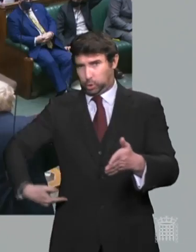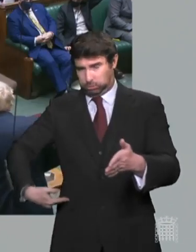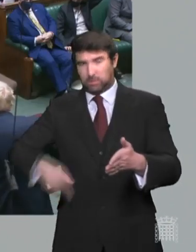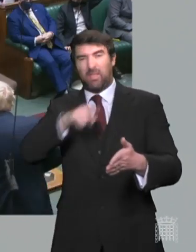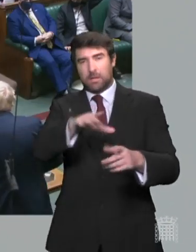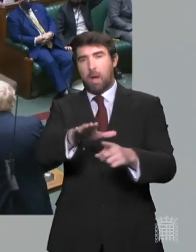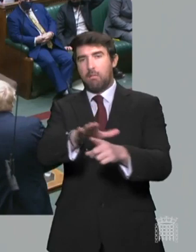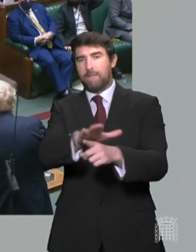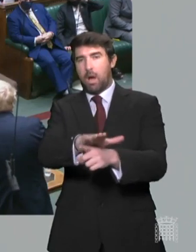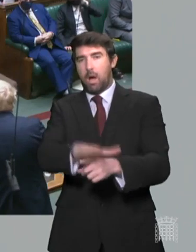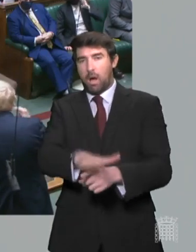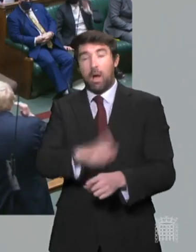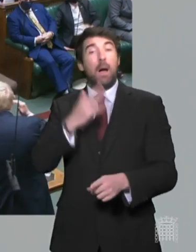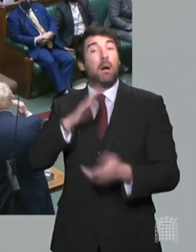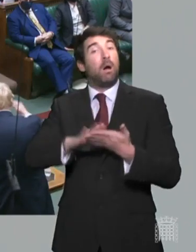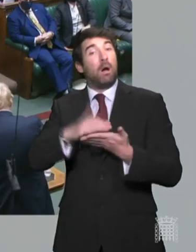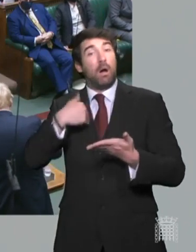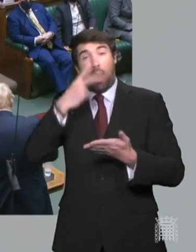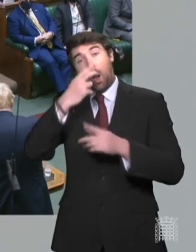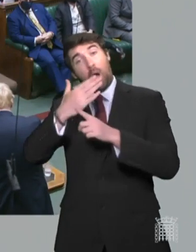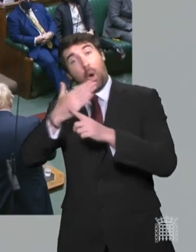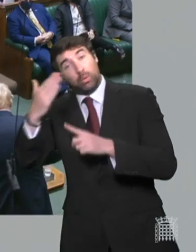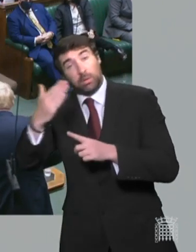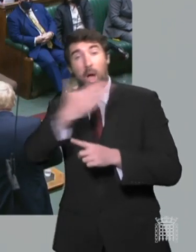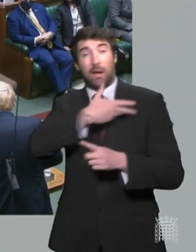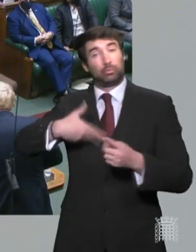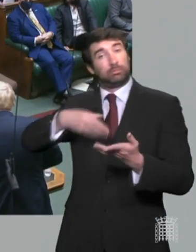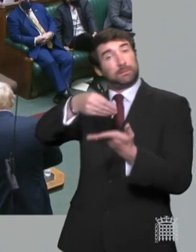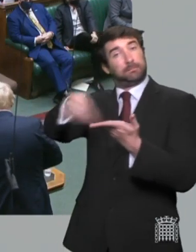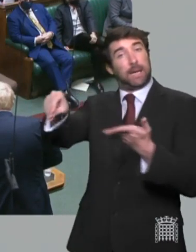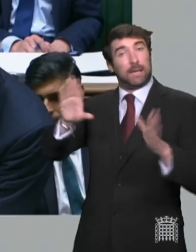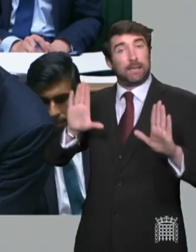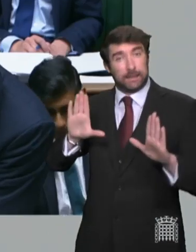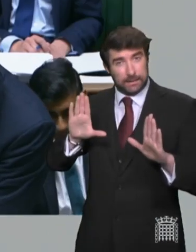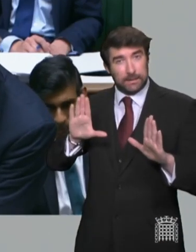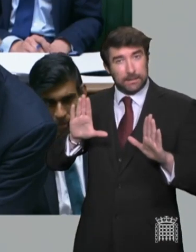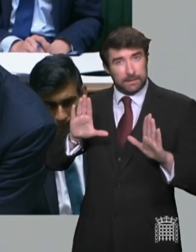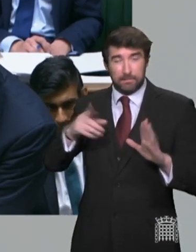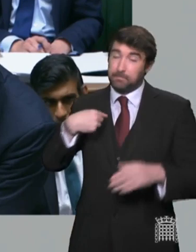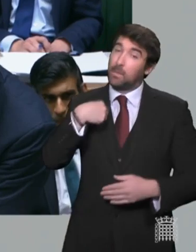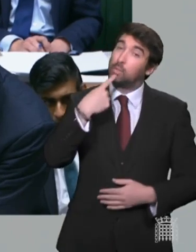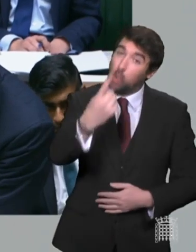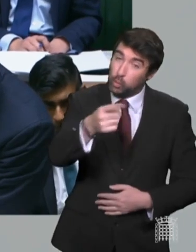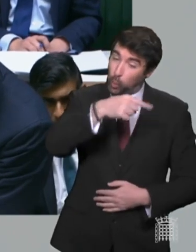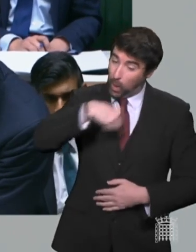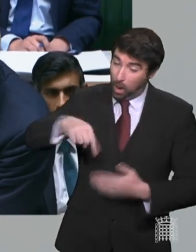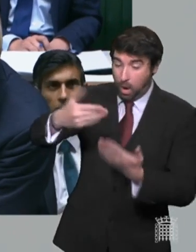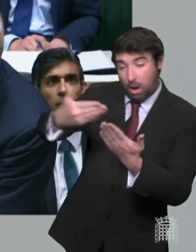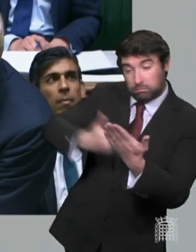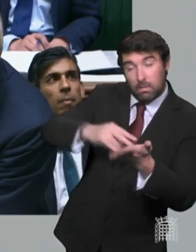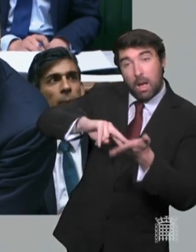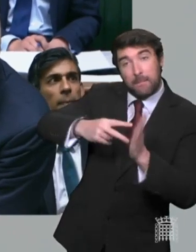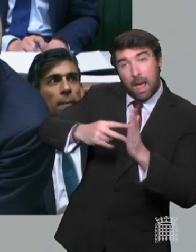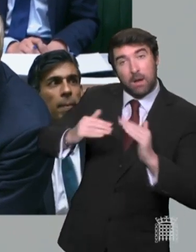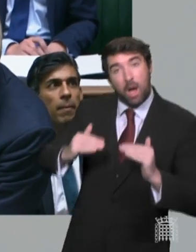the guarantee for up to £100,000, where nobody has to pay anything across the entire country.